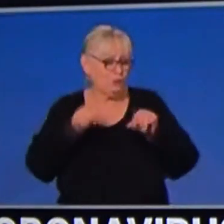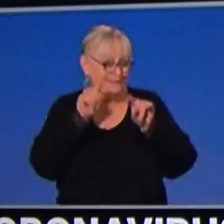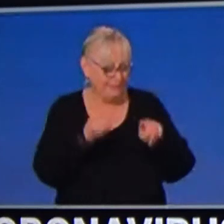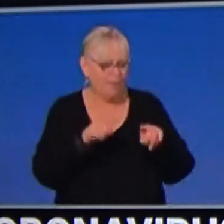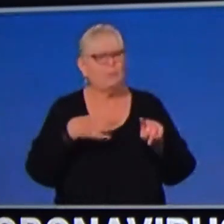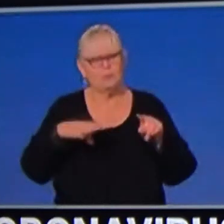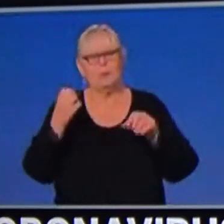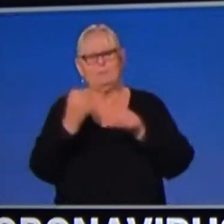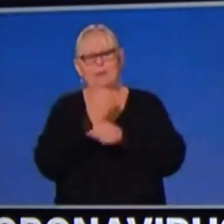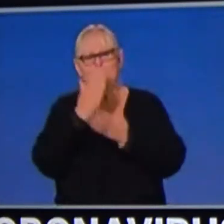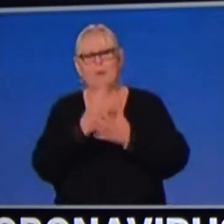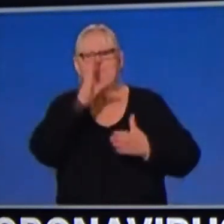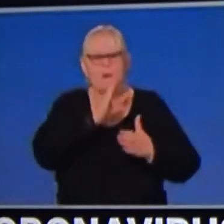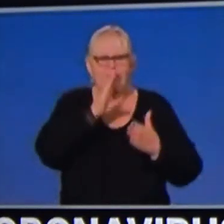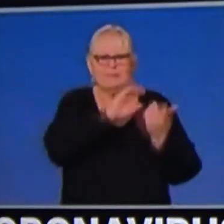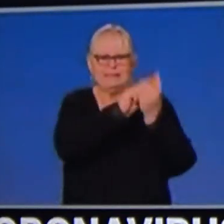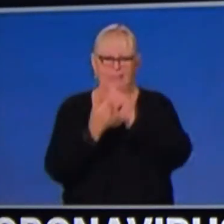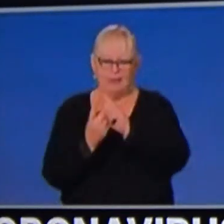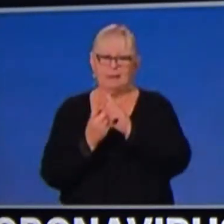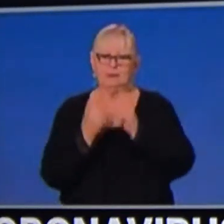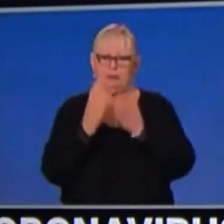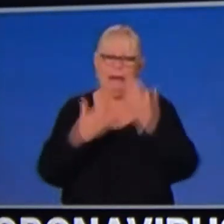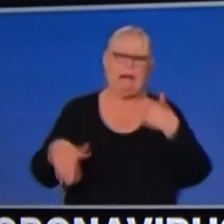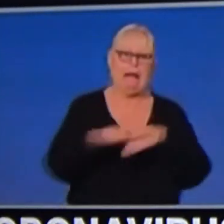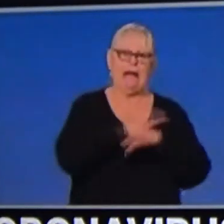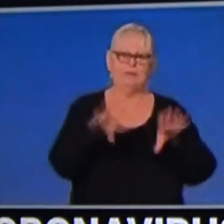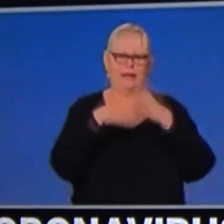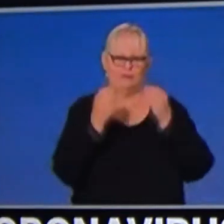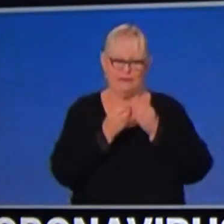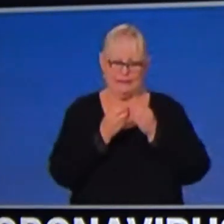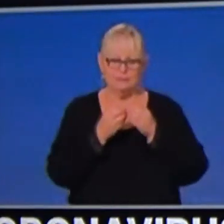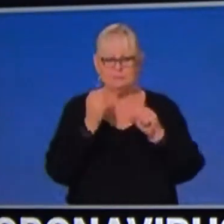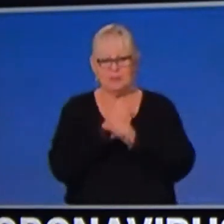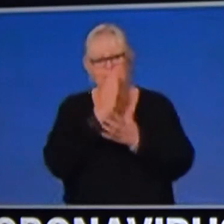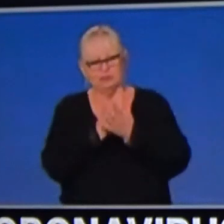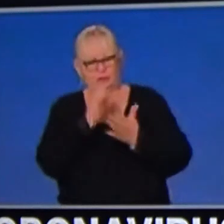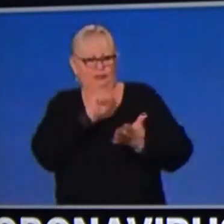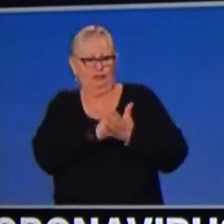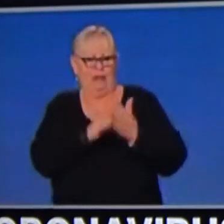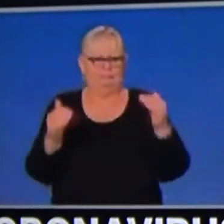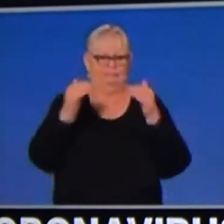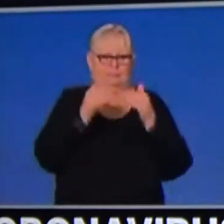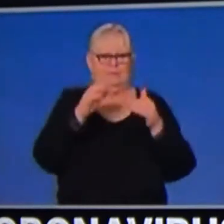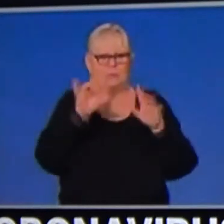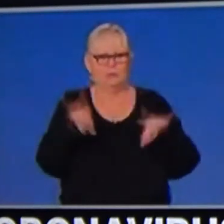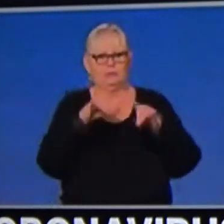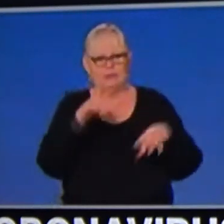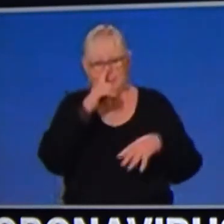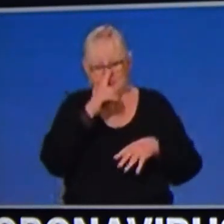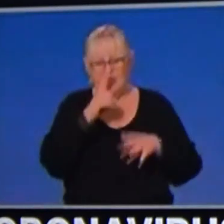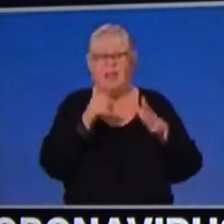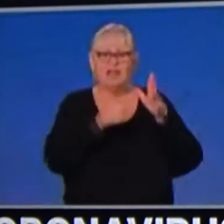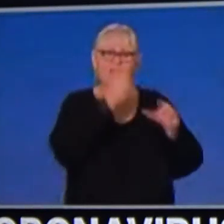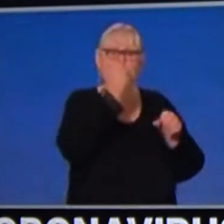privacy protections are robust and up to a standard that we believe is necessary for the Australian context, and that's what the